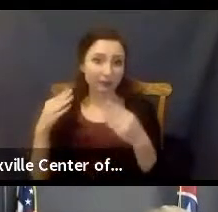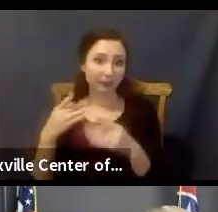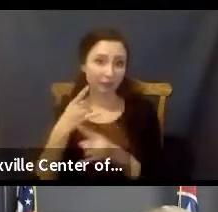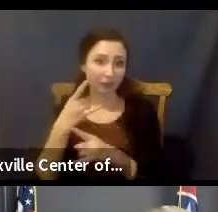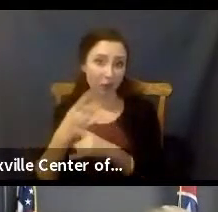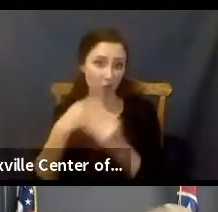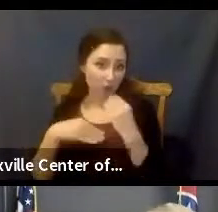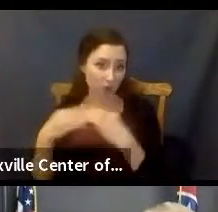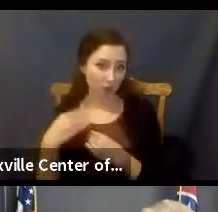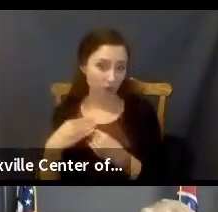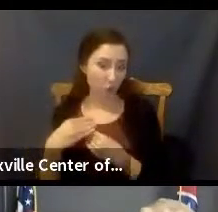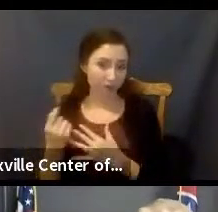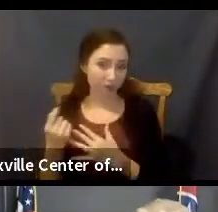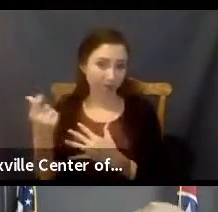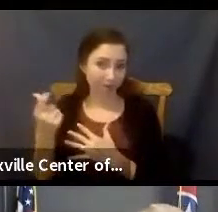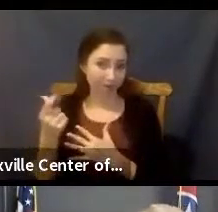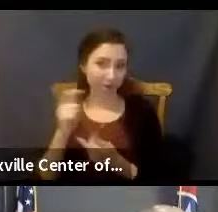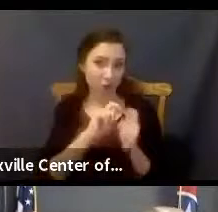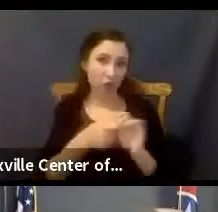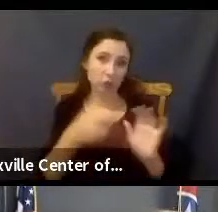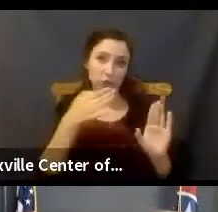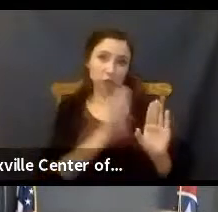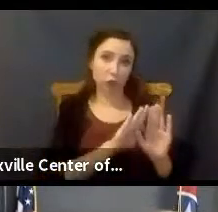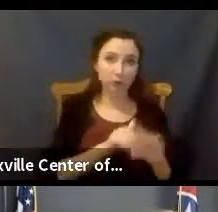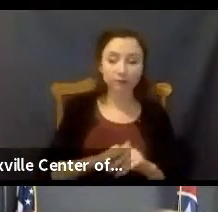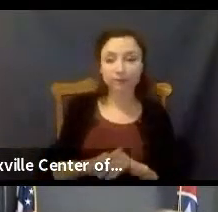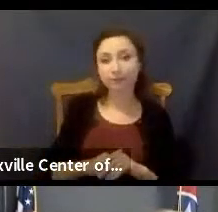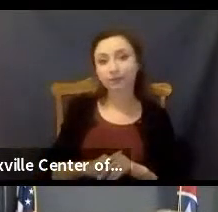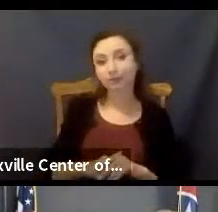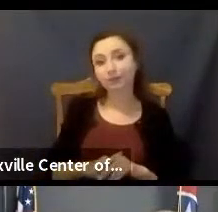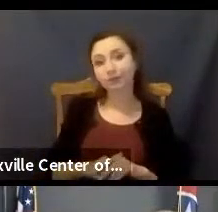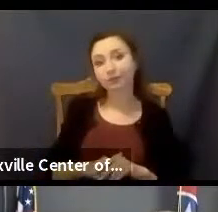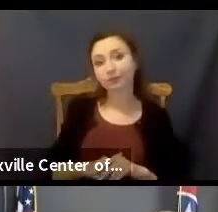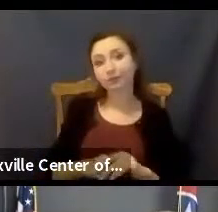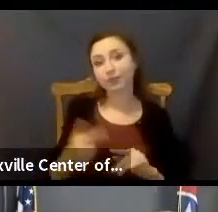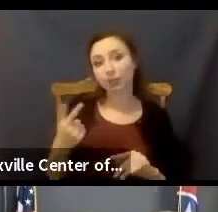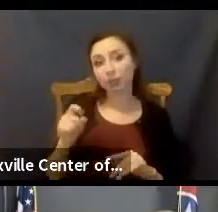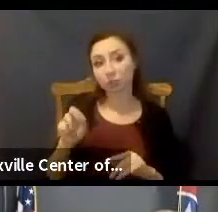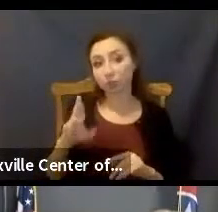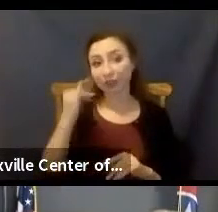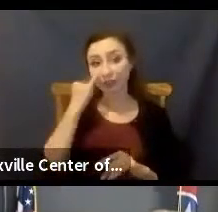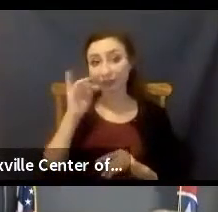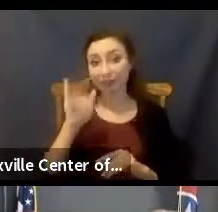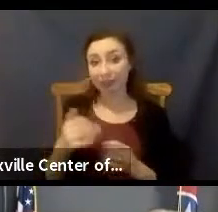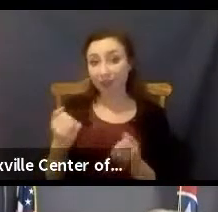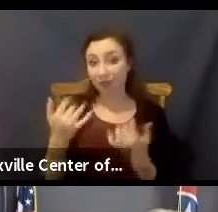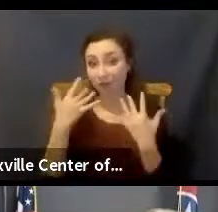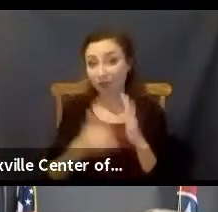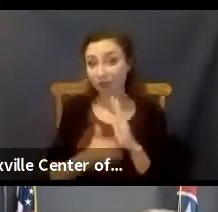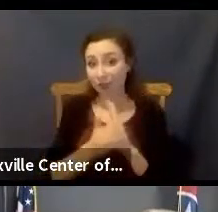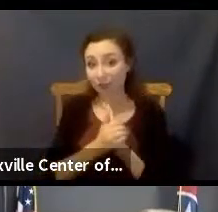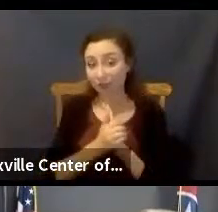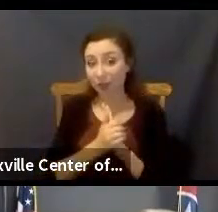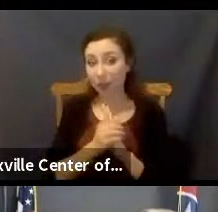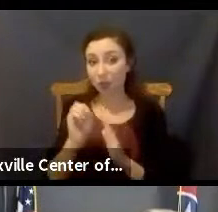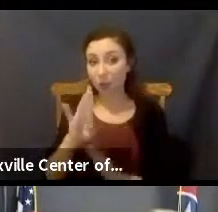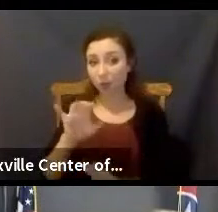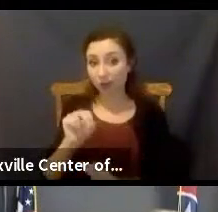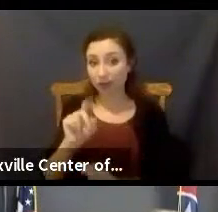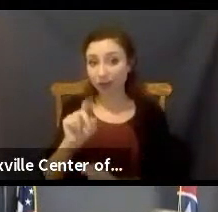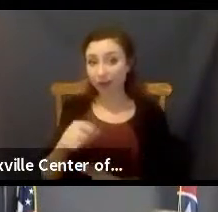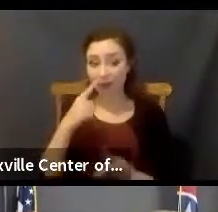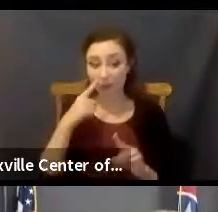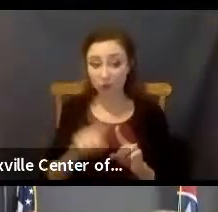food out, to make it clear. So if we have that as a friendly amendment, Dr. O'Brien, I just need the agreement with